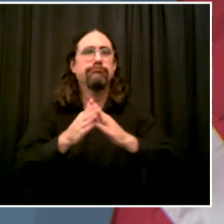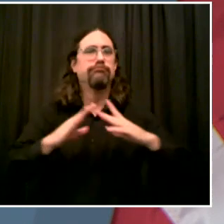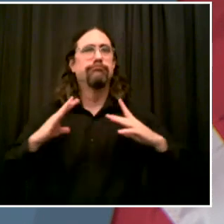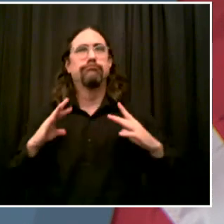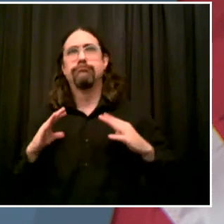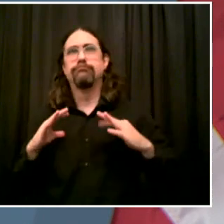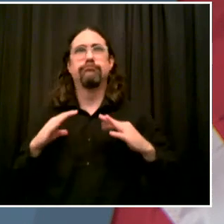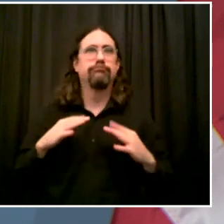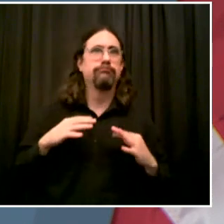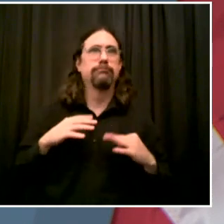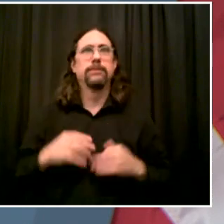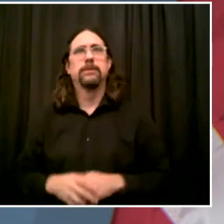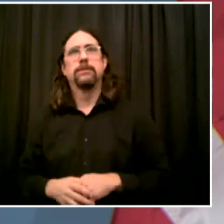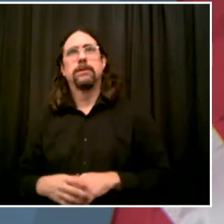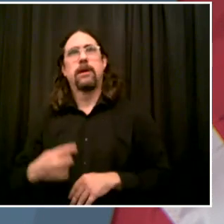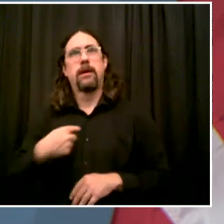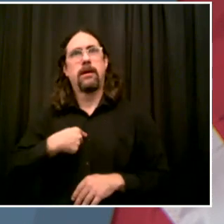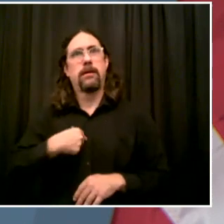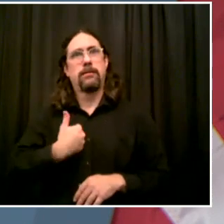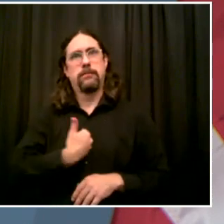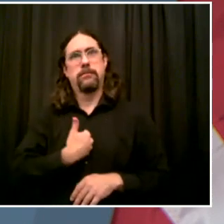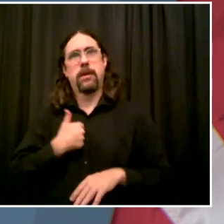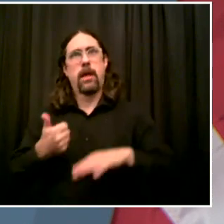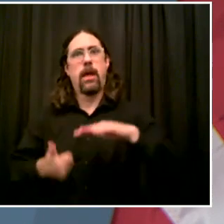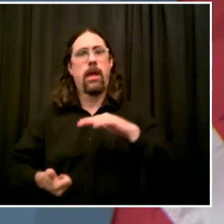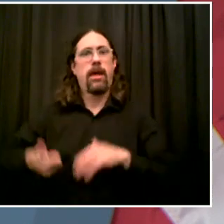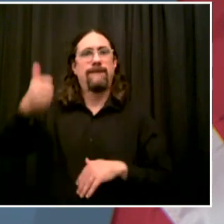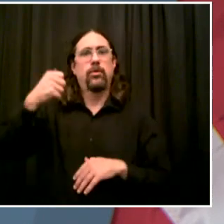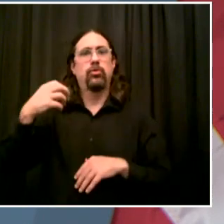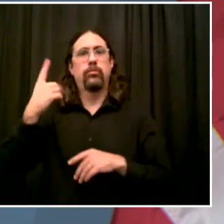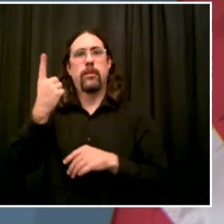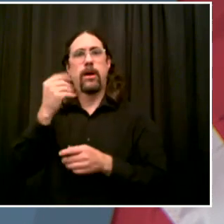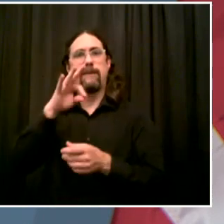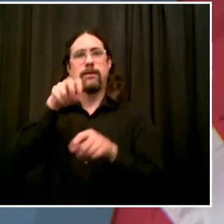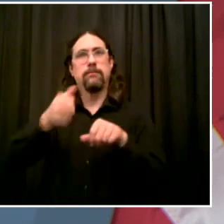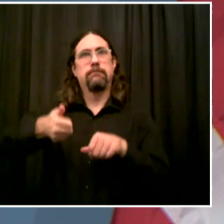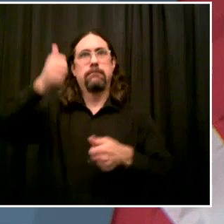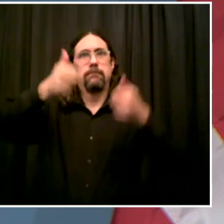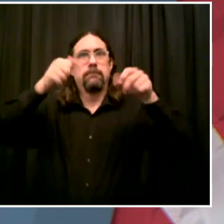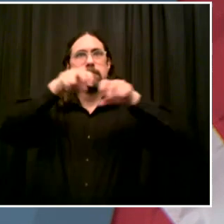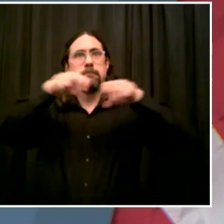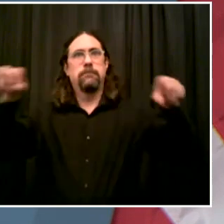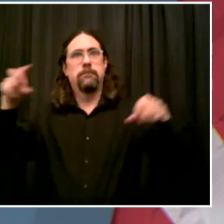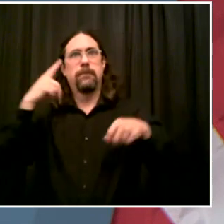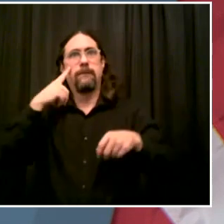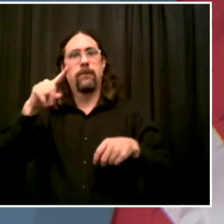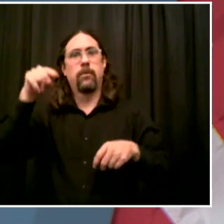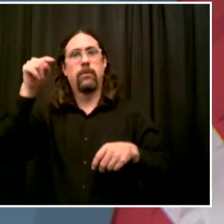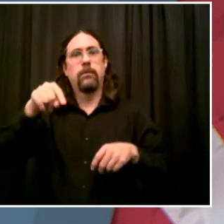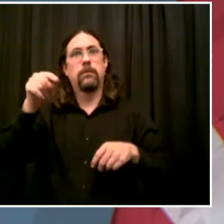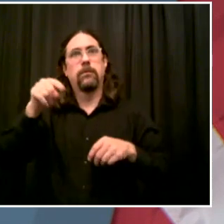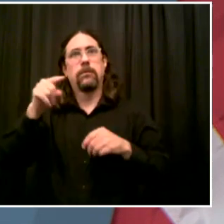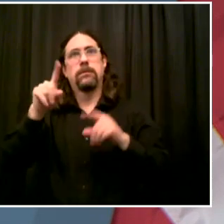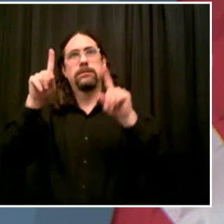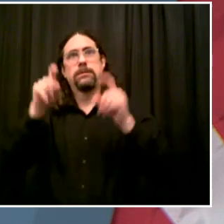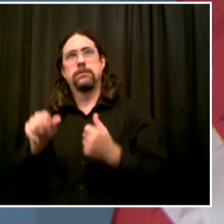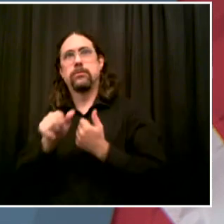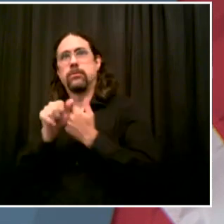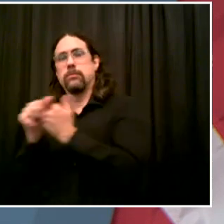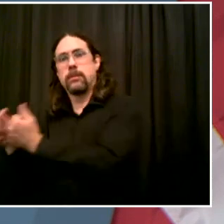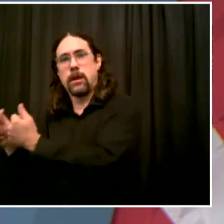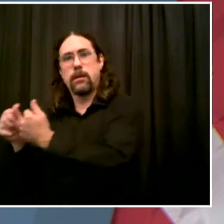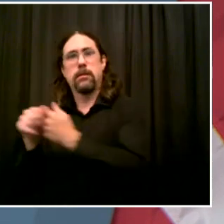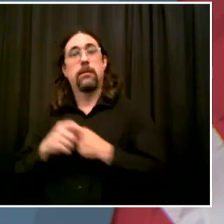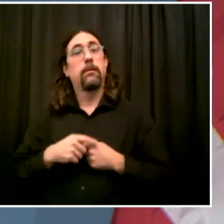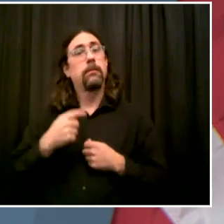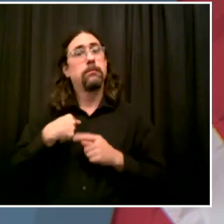is to fight the disparities that this pandemic has caused to our city. And so by doing that, we need to make